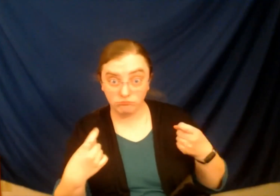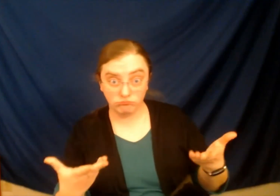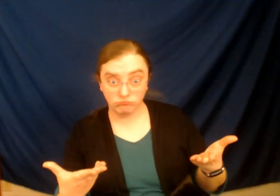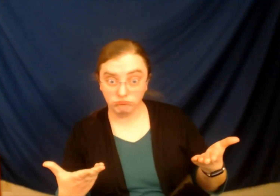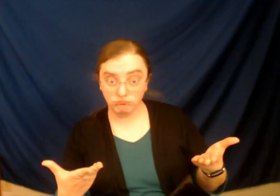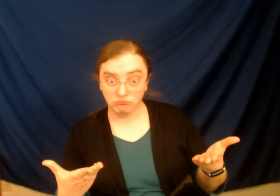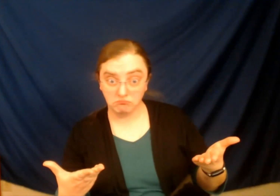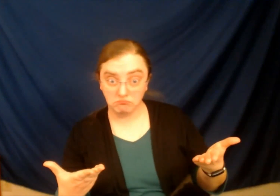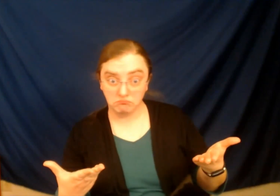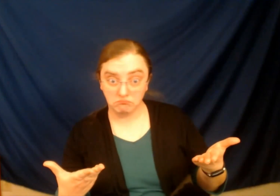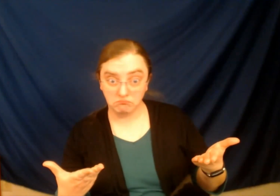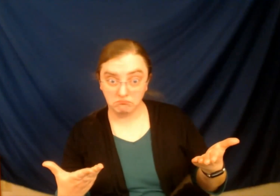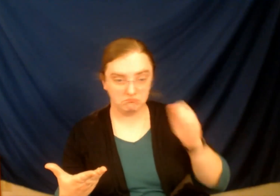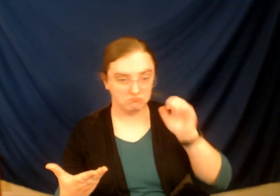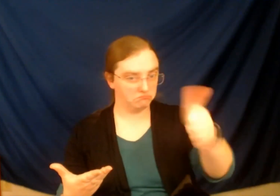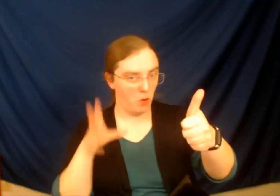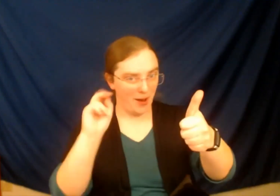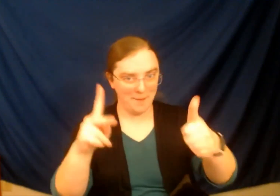Okay.